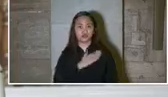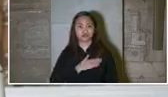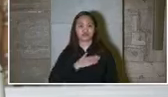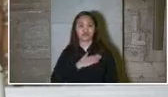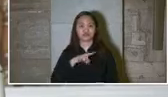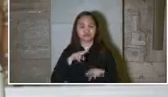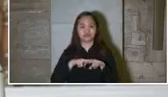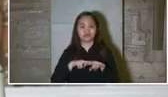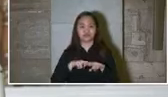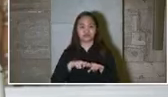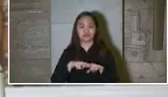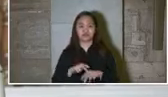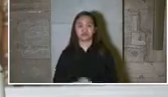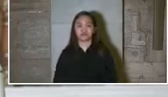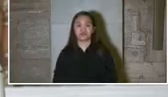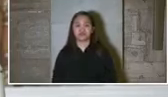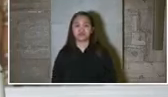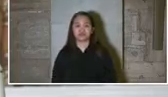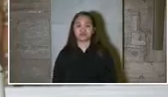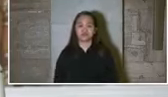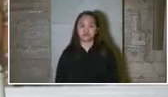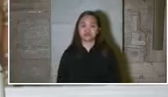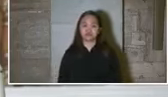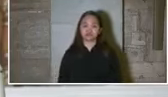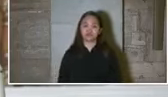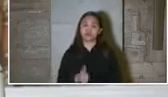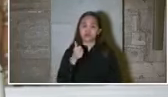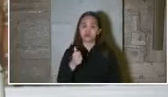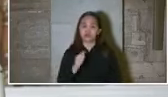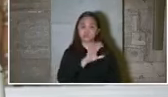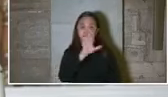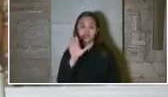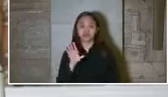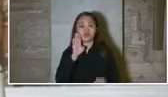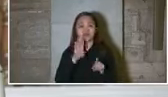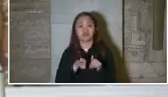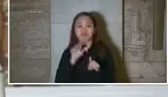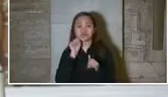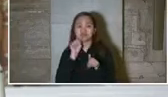be seated. Good morning, my dear brothers and sisters.